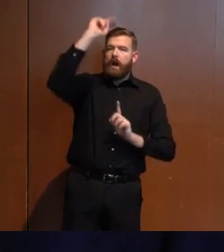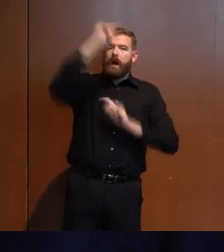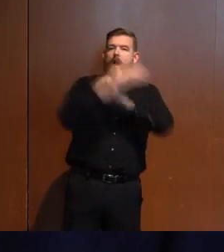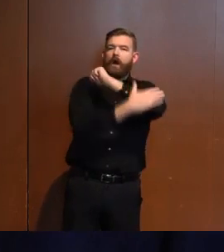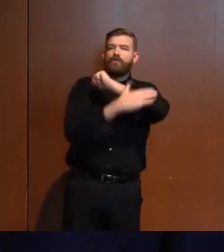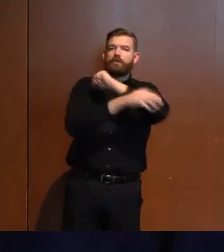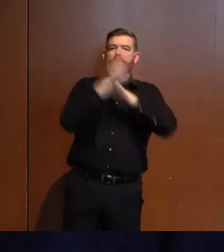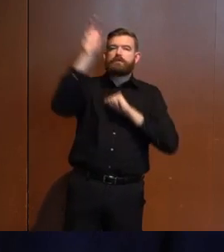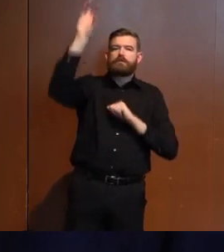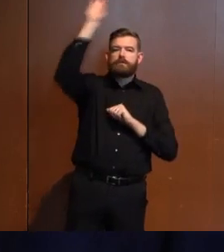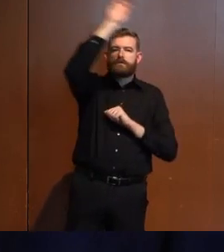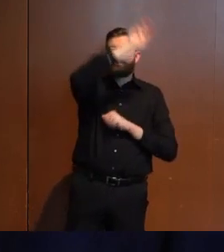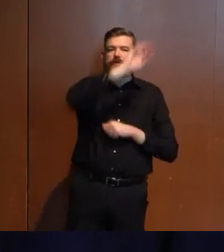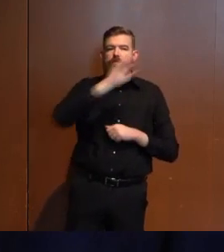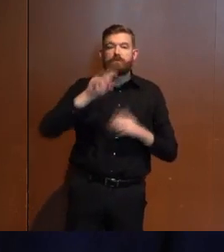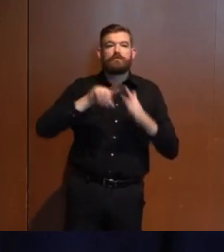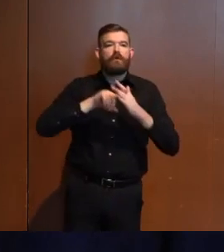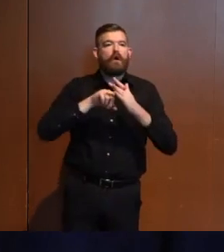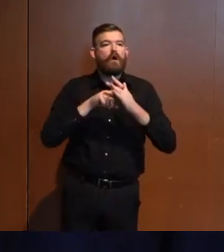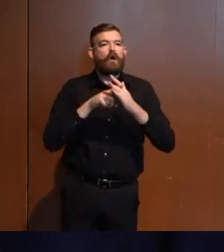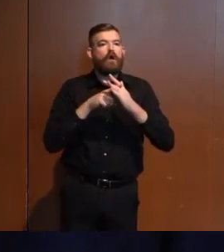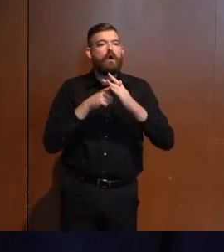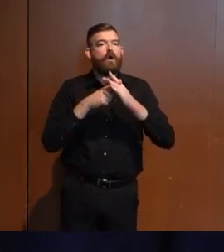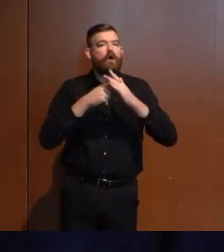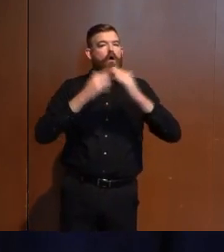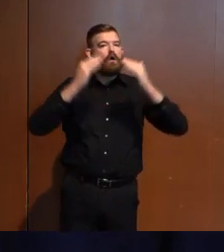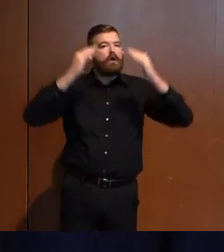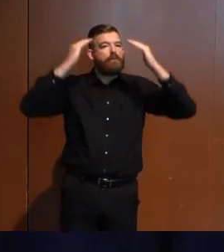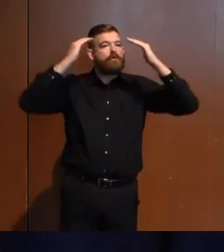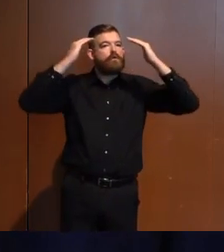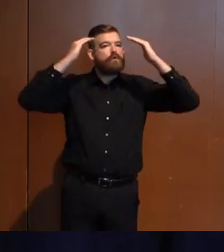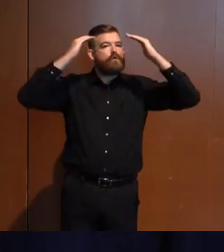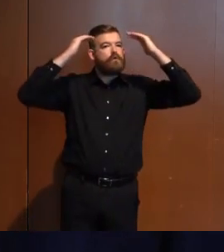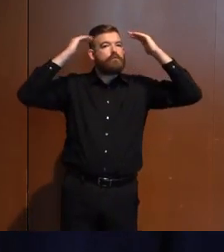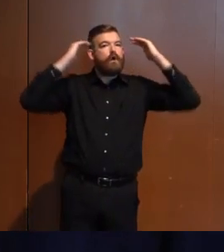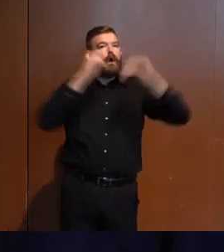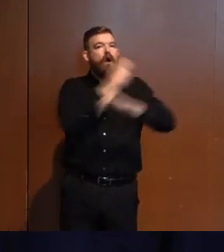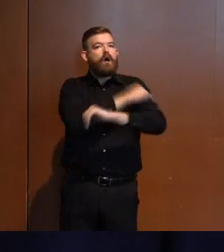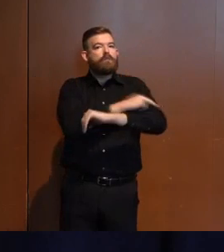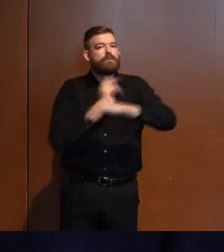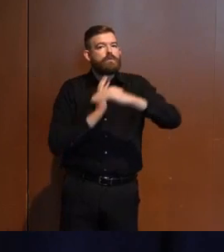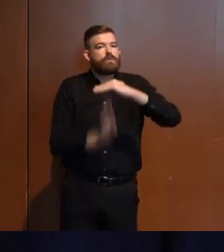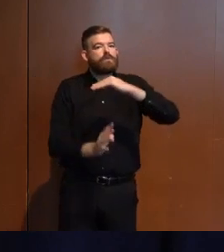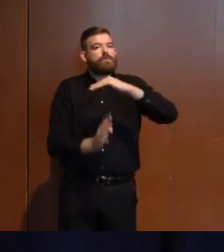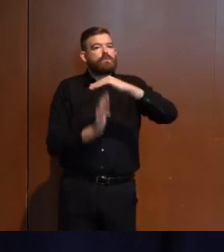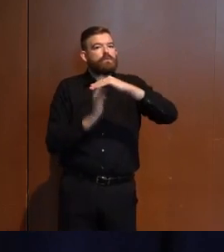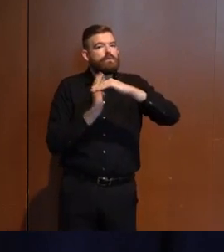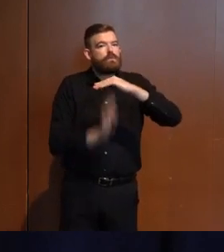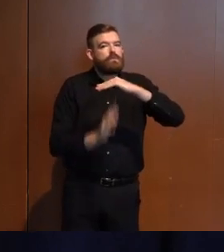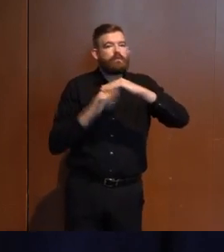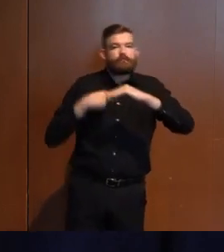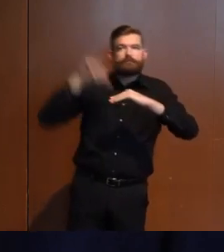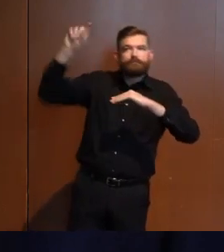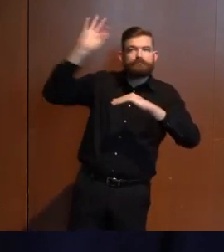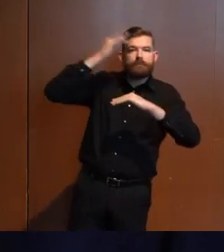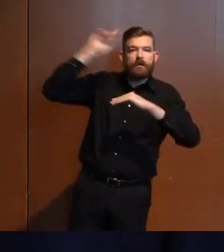care. So we've put out a call with the feds for 400